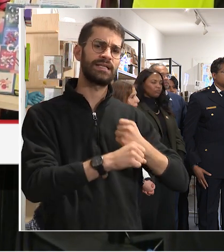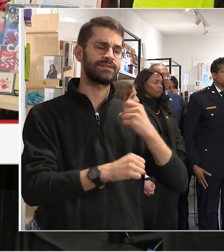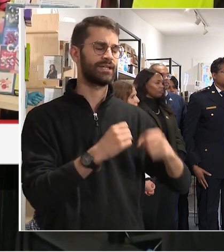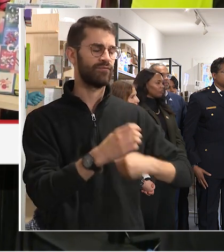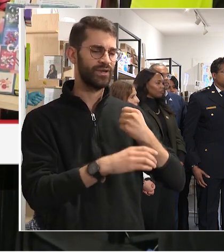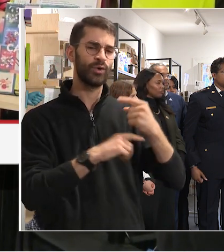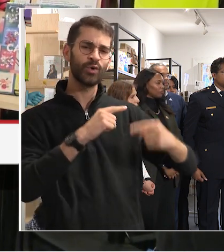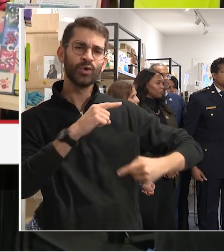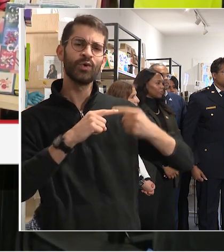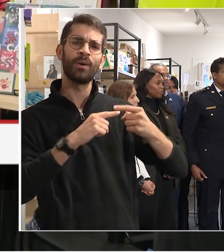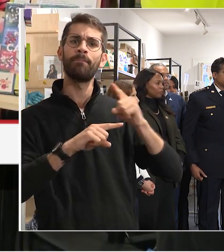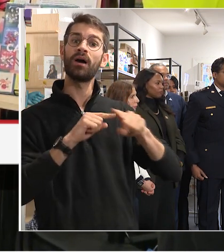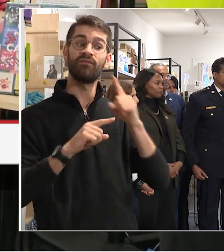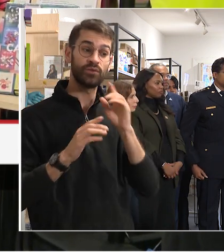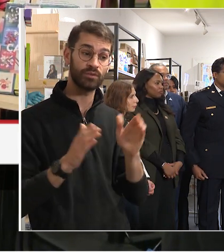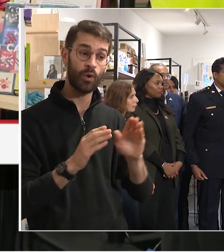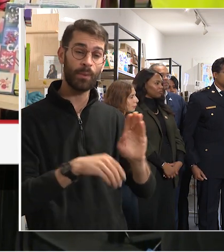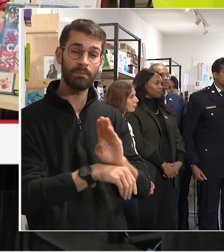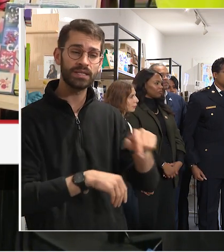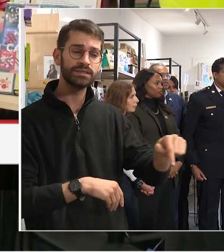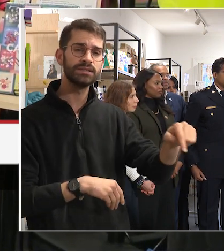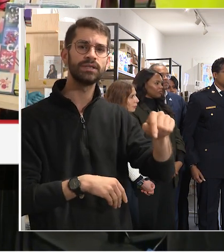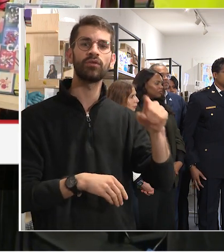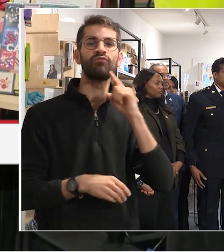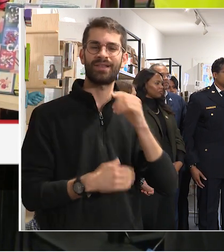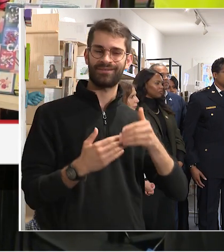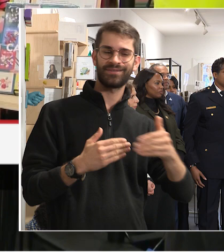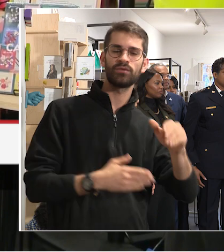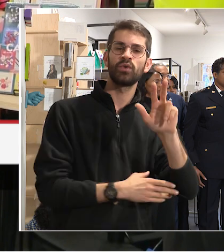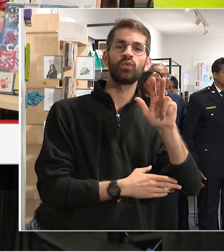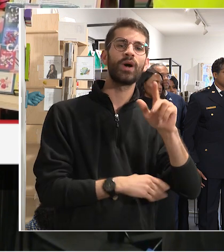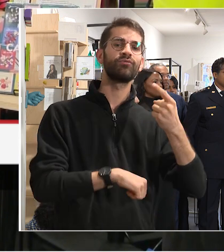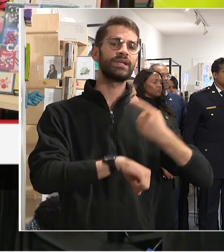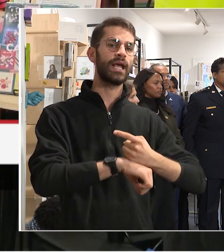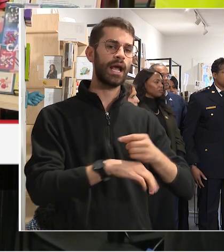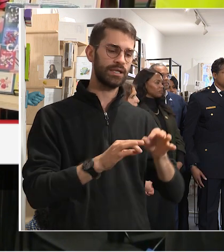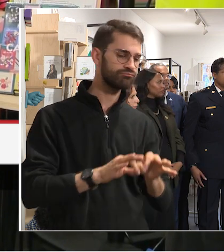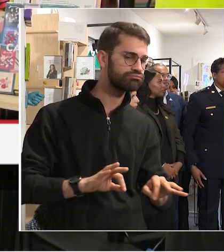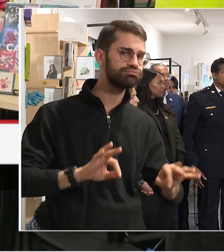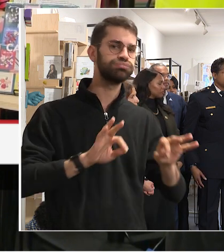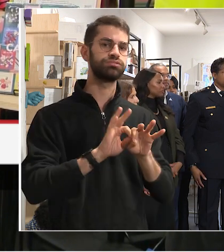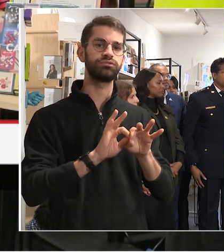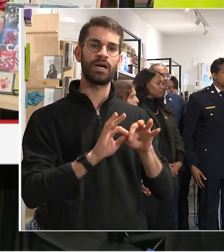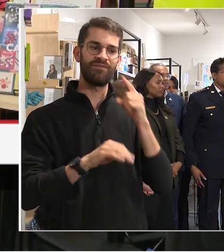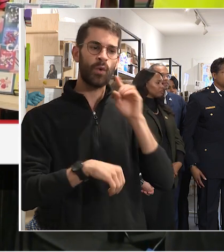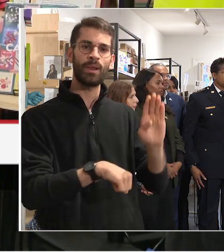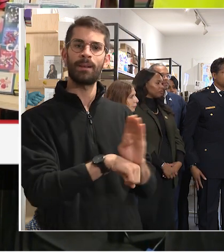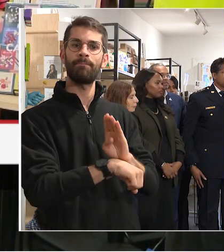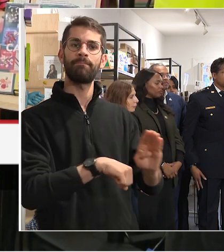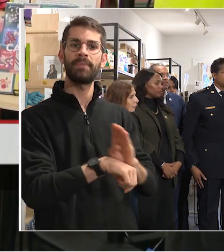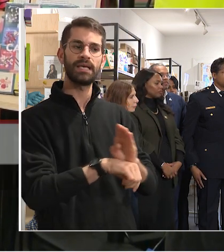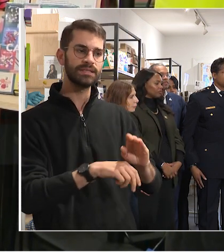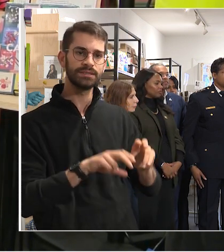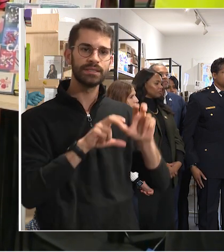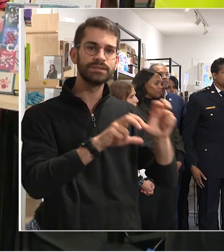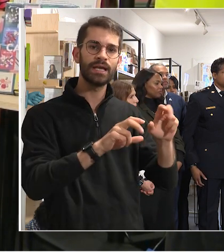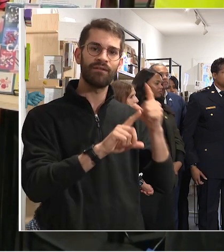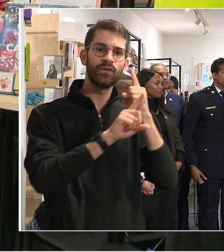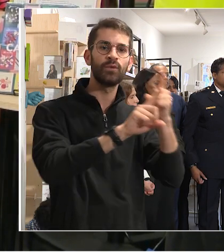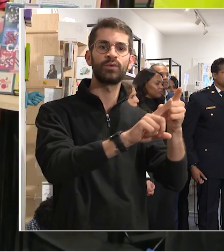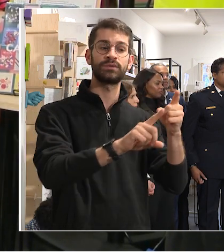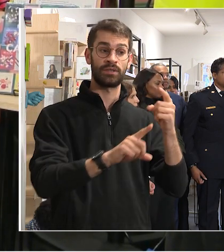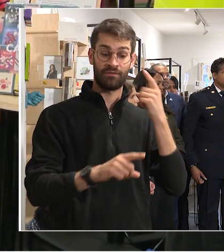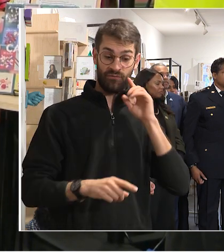small businesses, the next 23 days make or break their businesses. Supporting the business in